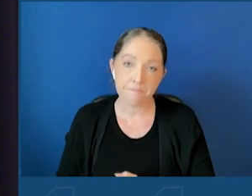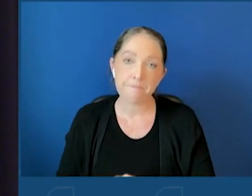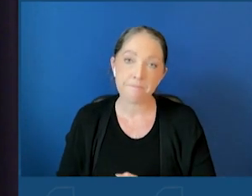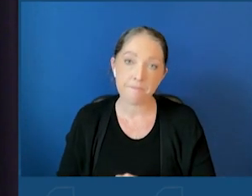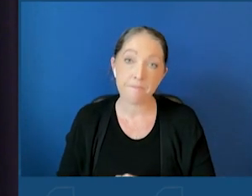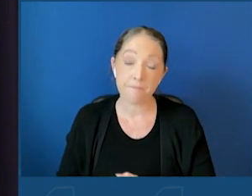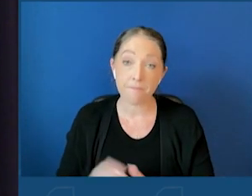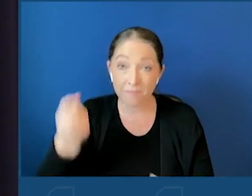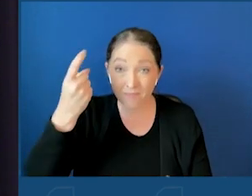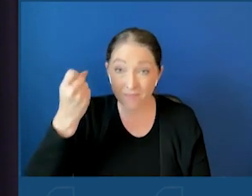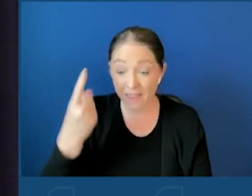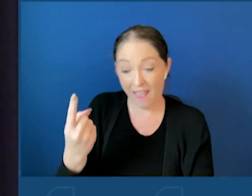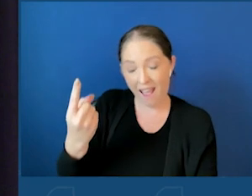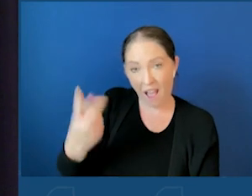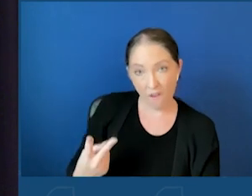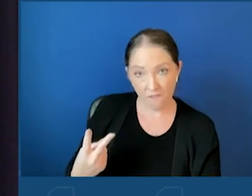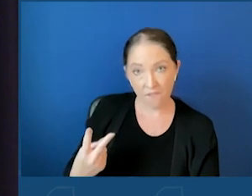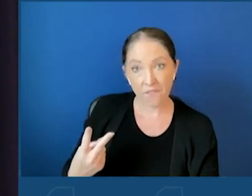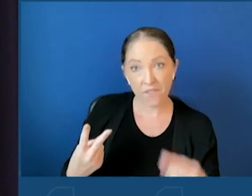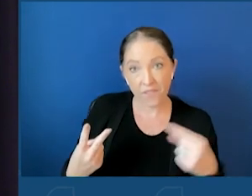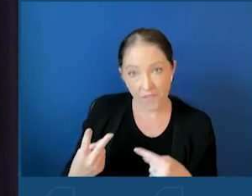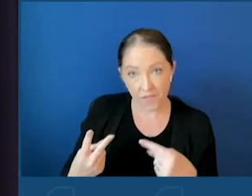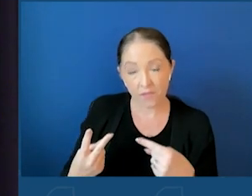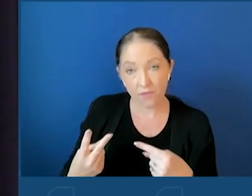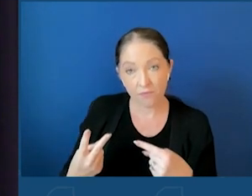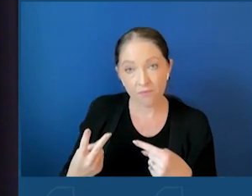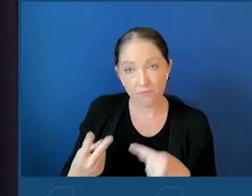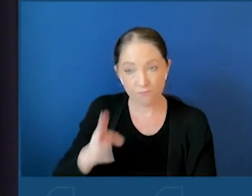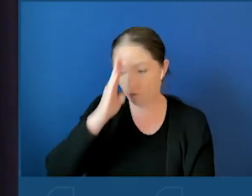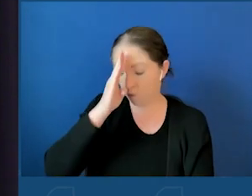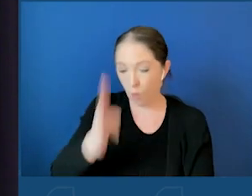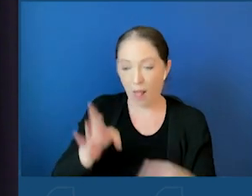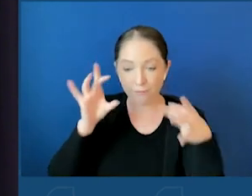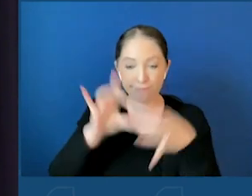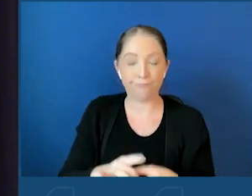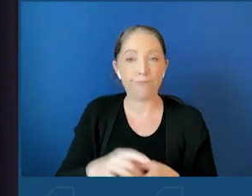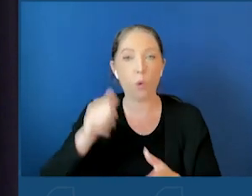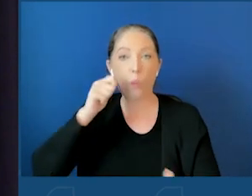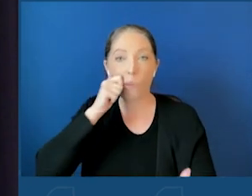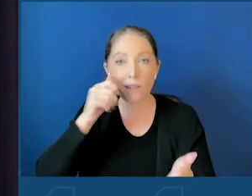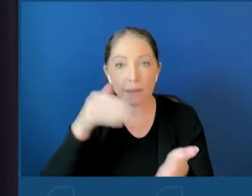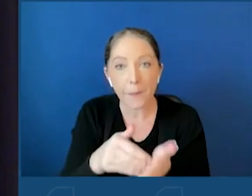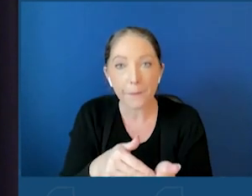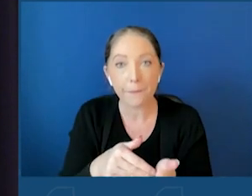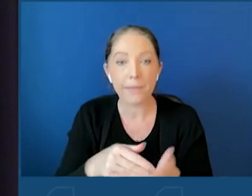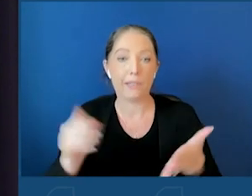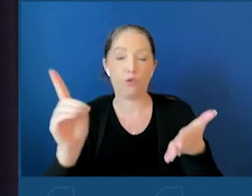half were directly linked to racism and discrimination.